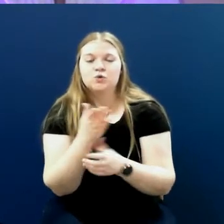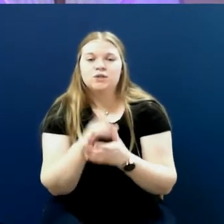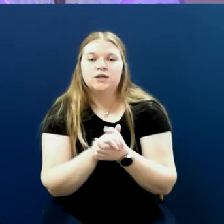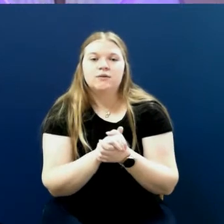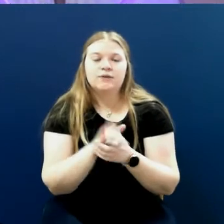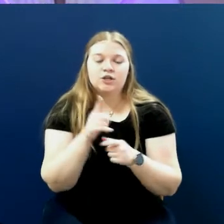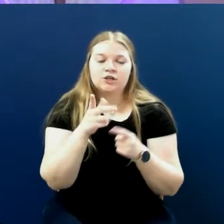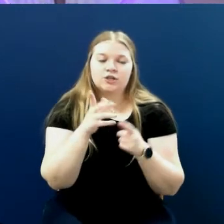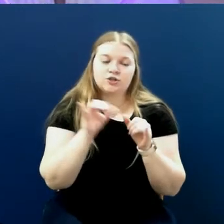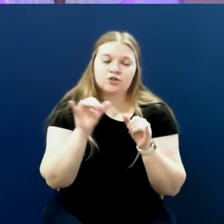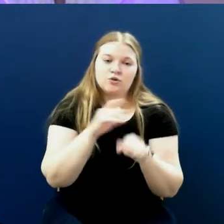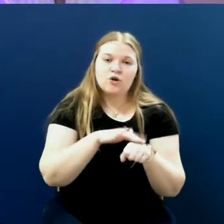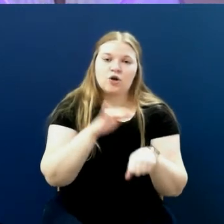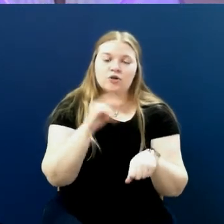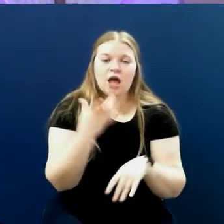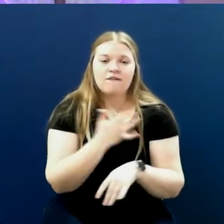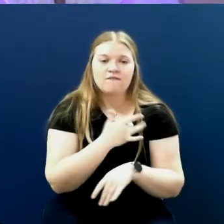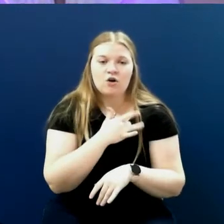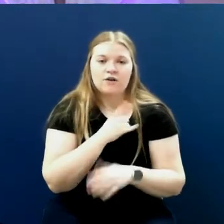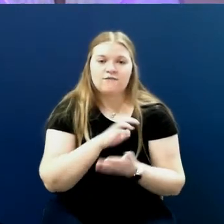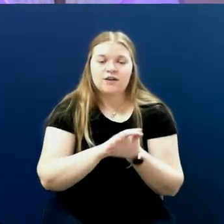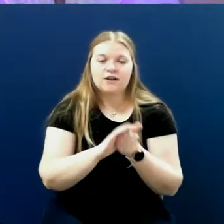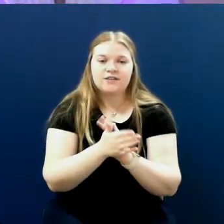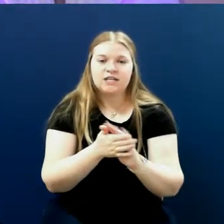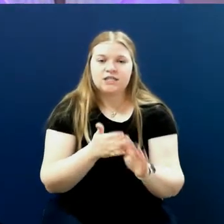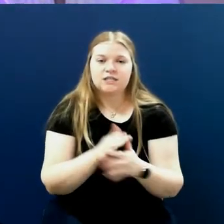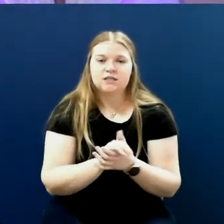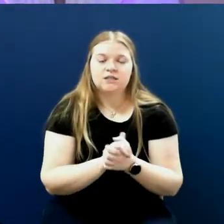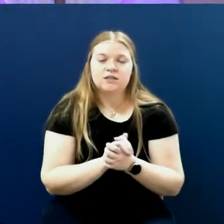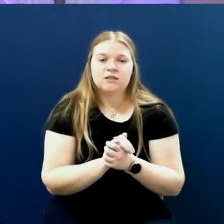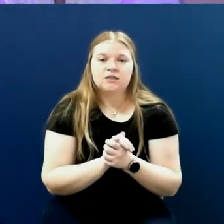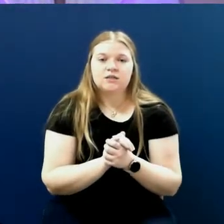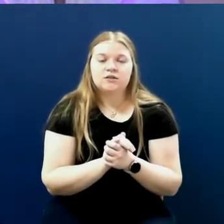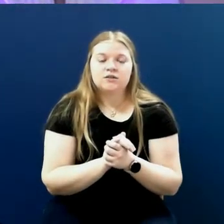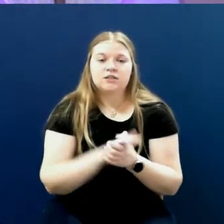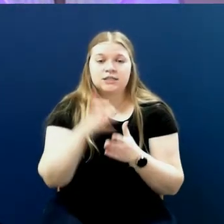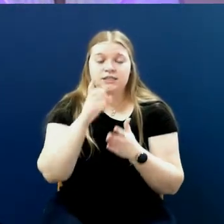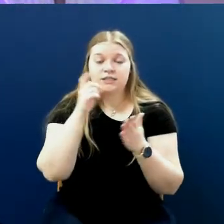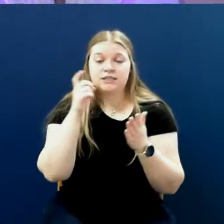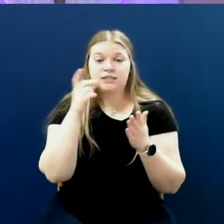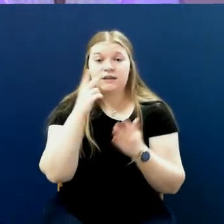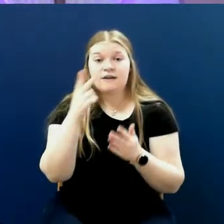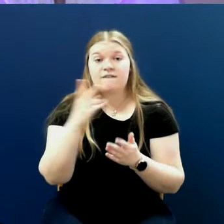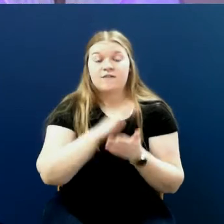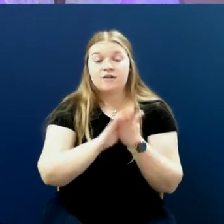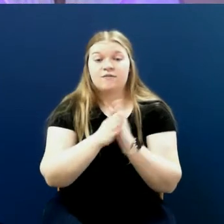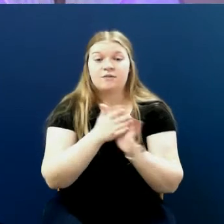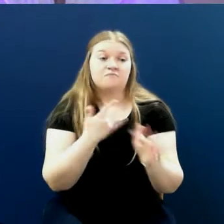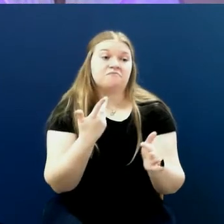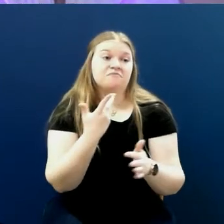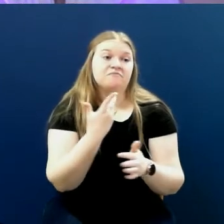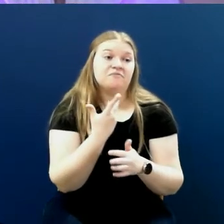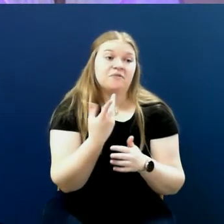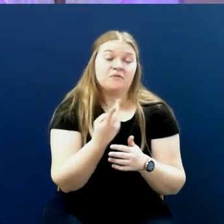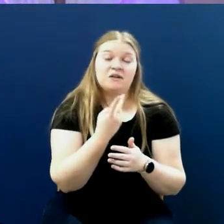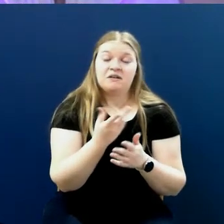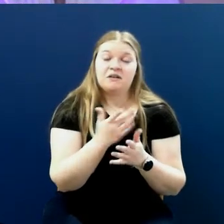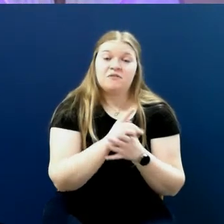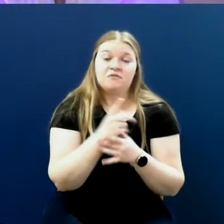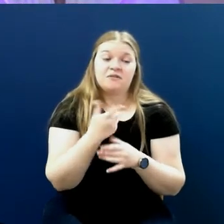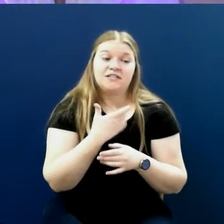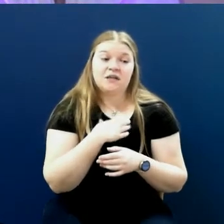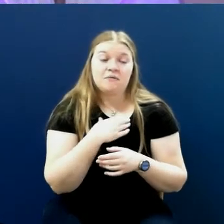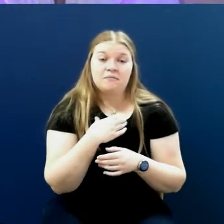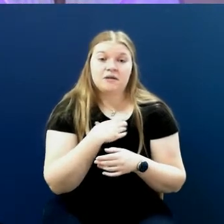still called to have a heart of forgiveness. You see, forgiving one another, whoever has a complaint,